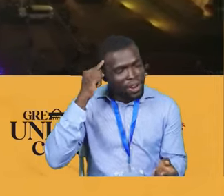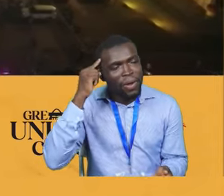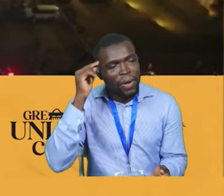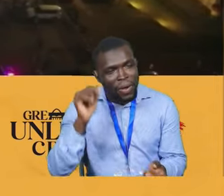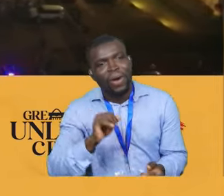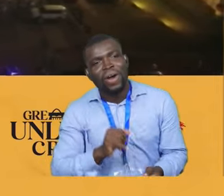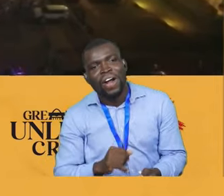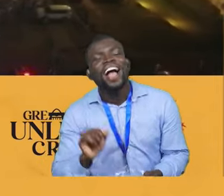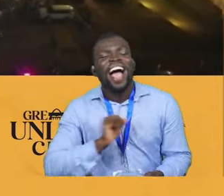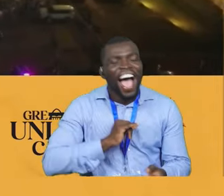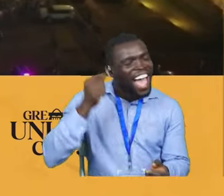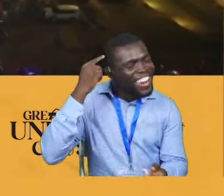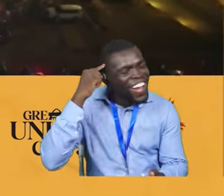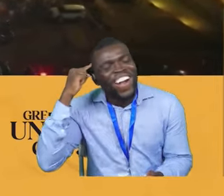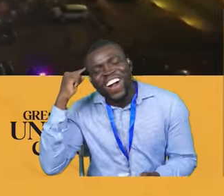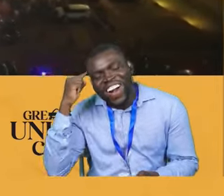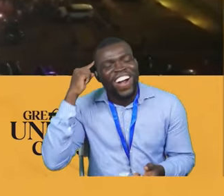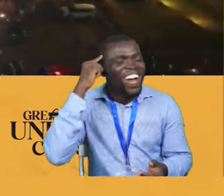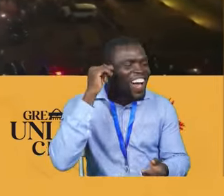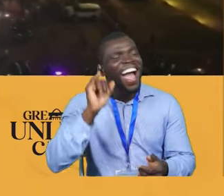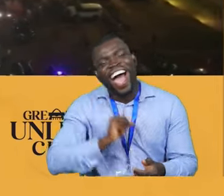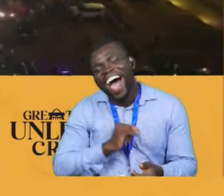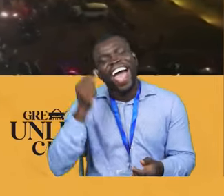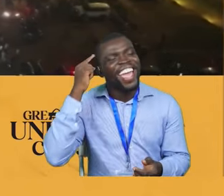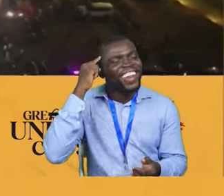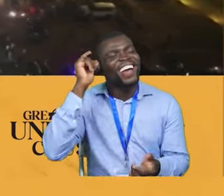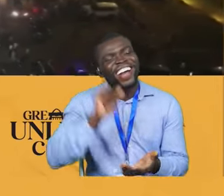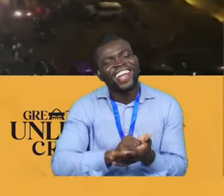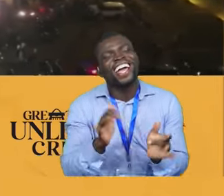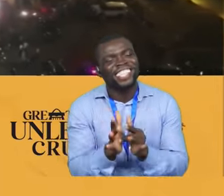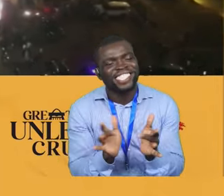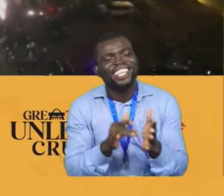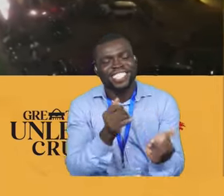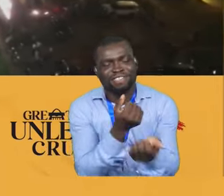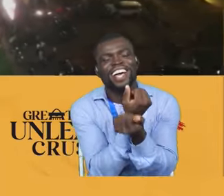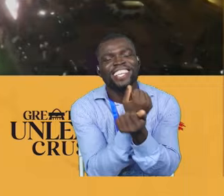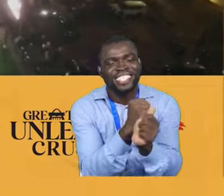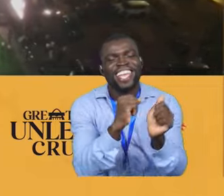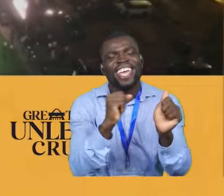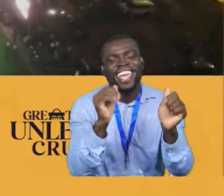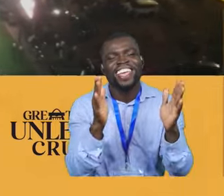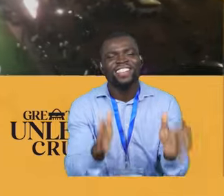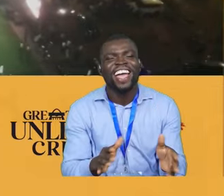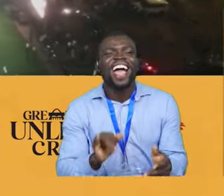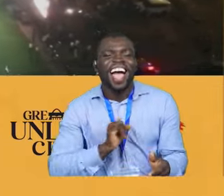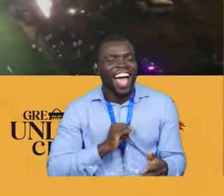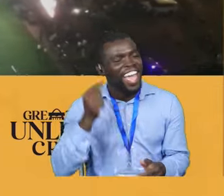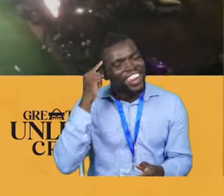Hey.